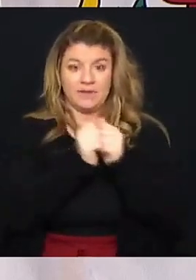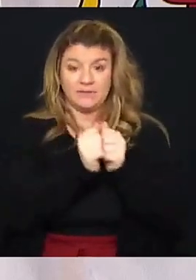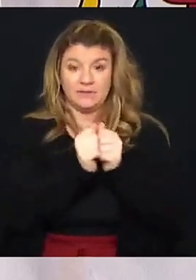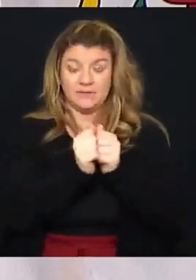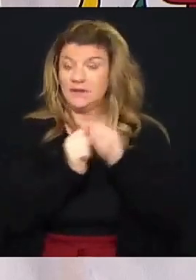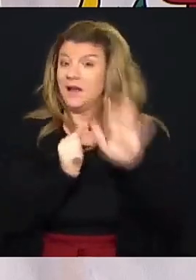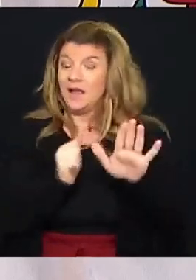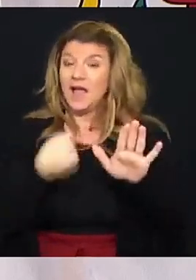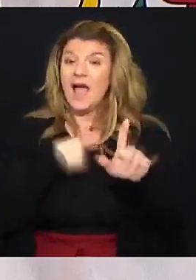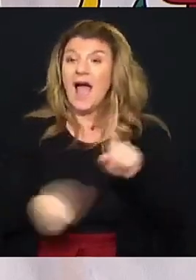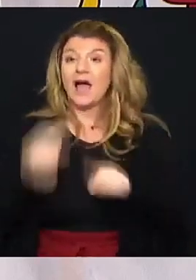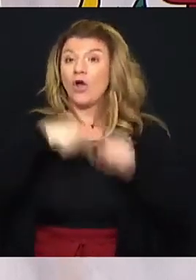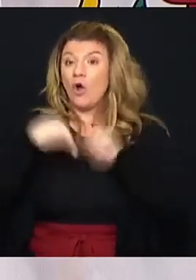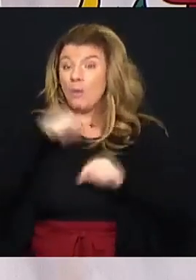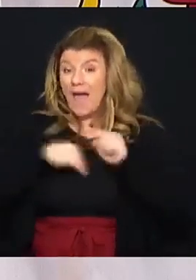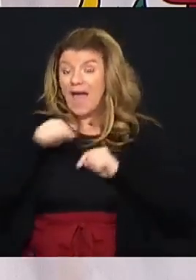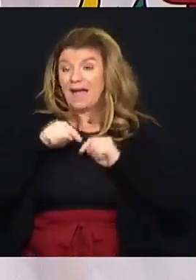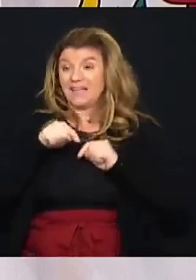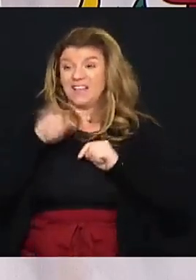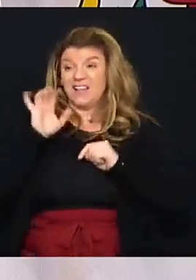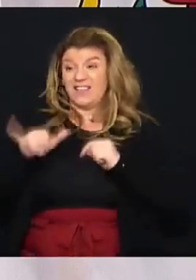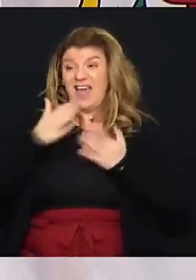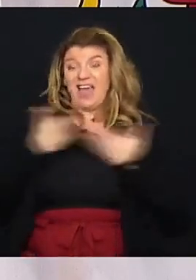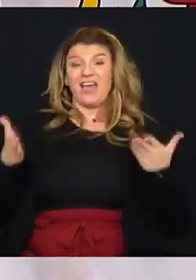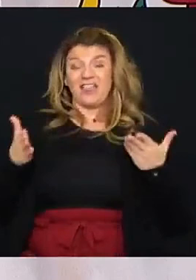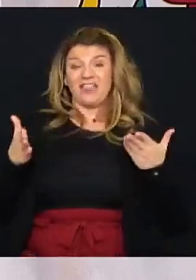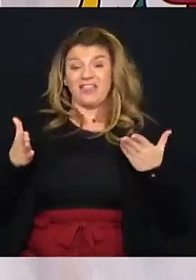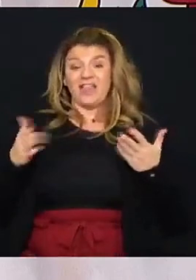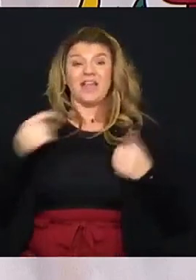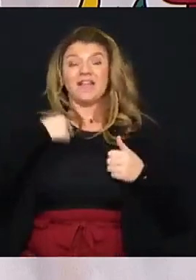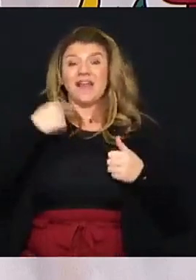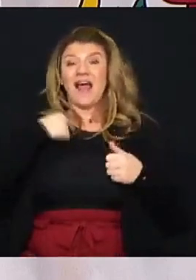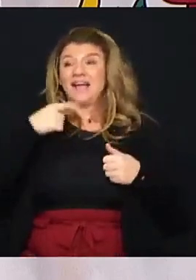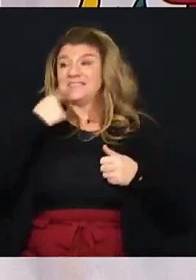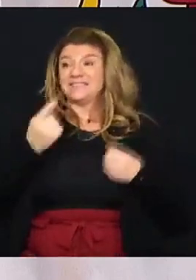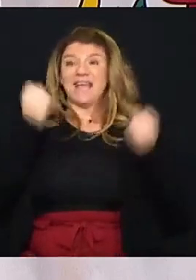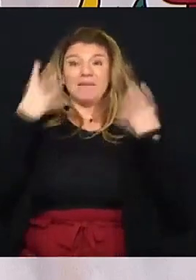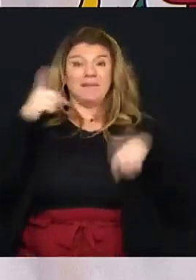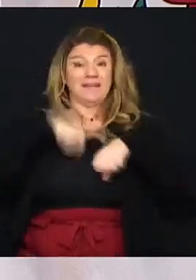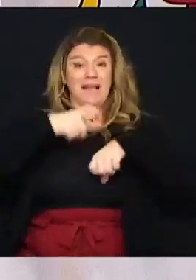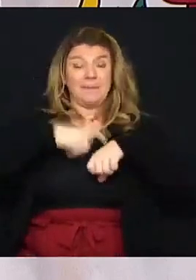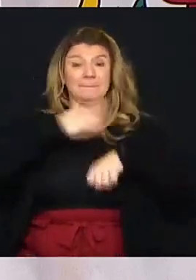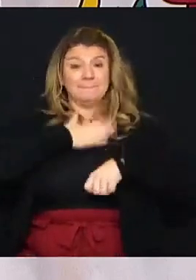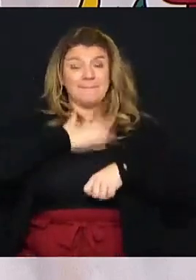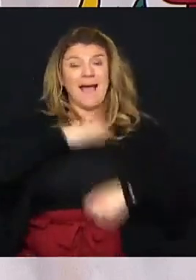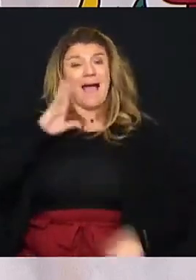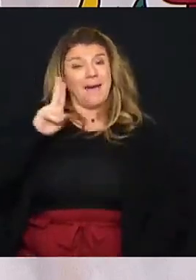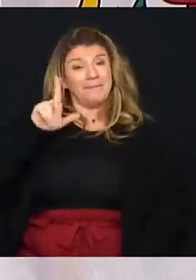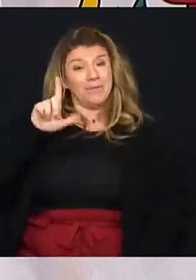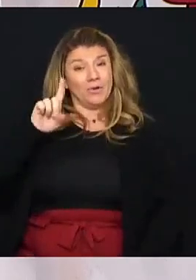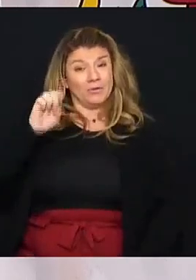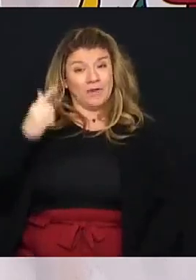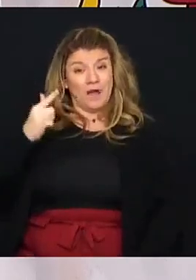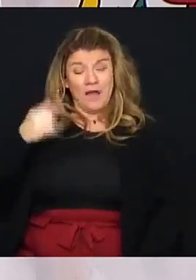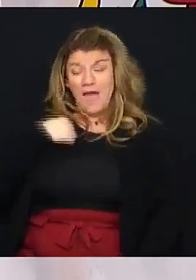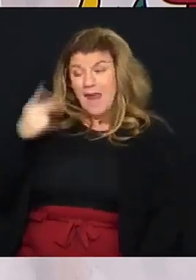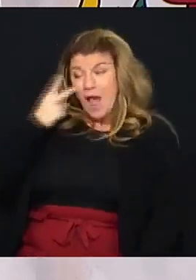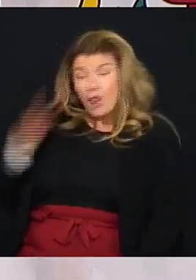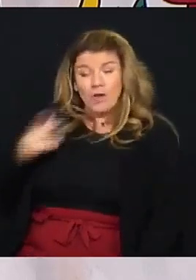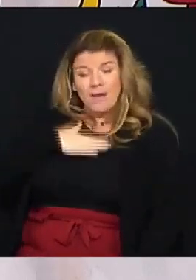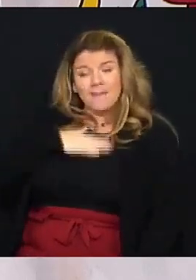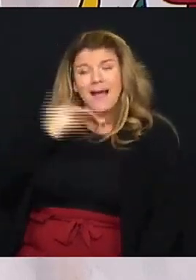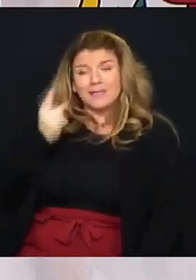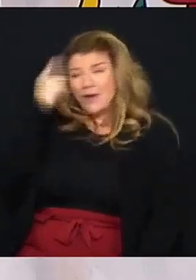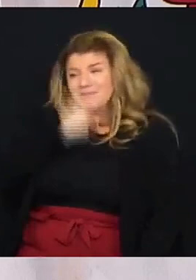go back to the very thing that I ride with a lot of times, and that's that bulldog. And I look at baby dog's face,